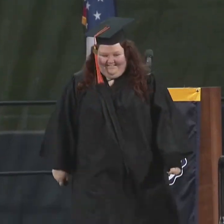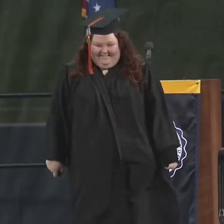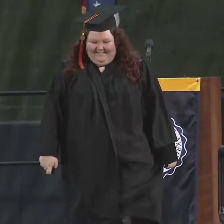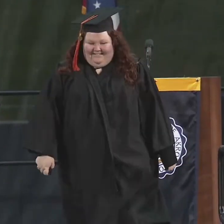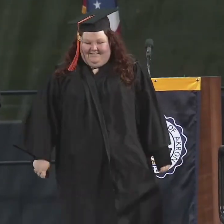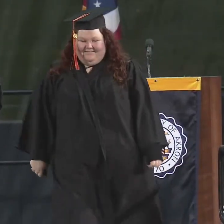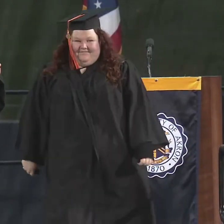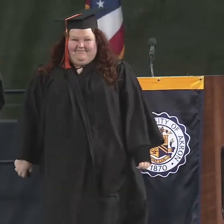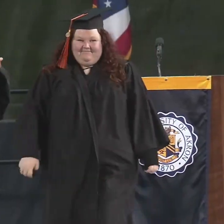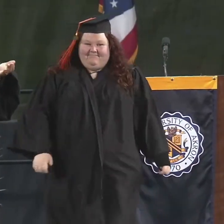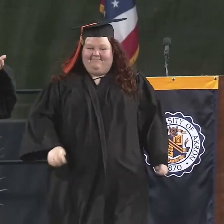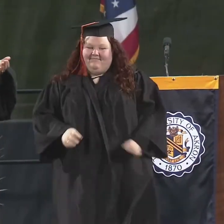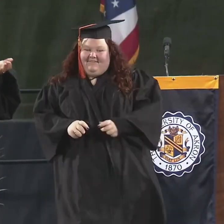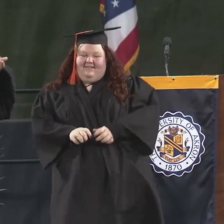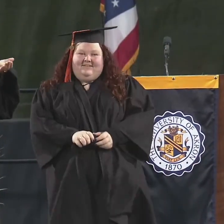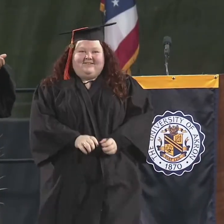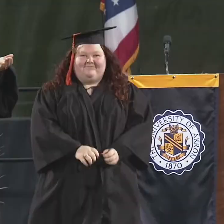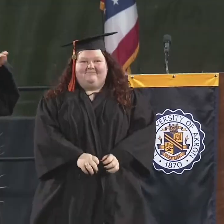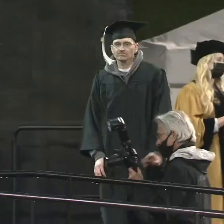Anthony R. Martz.